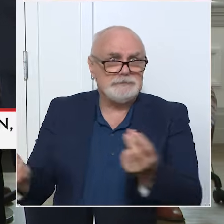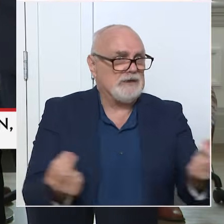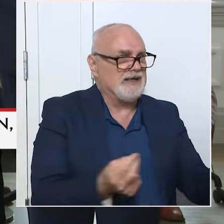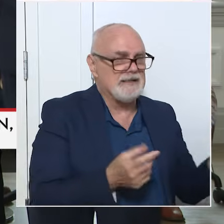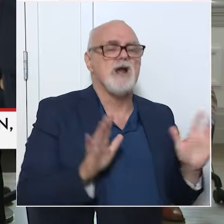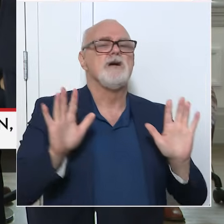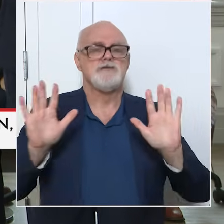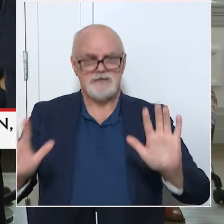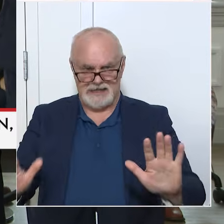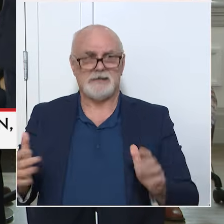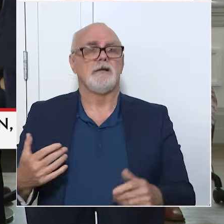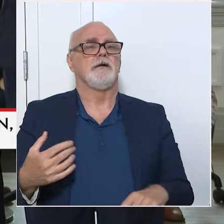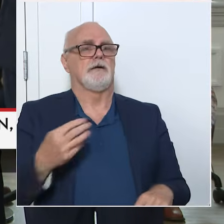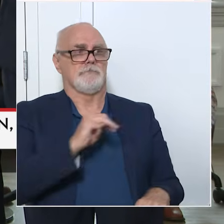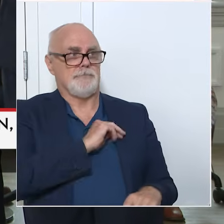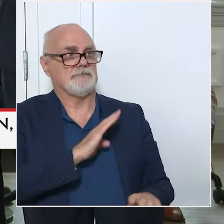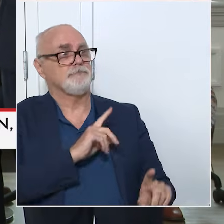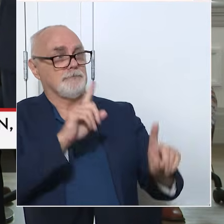we